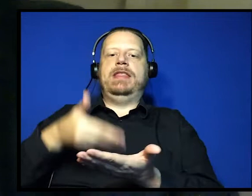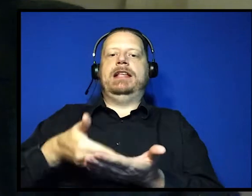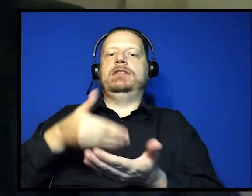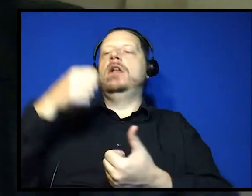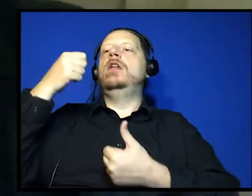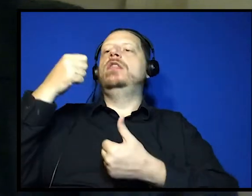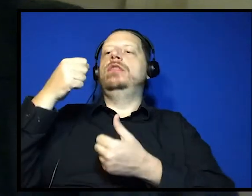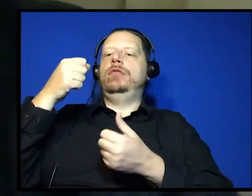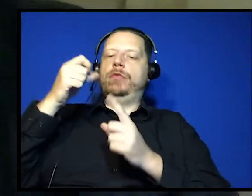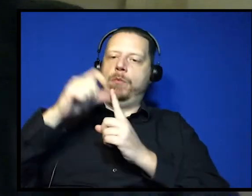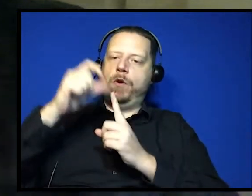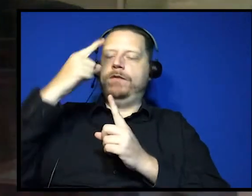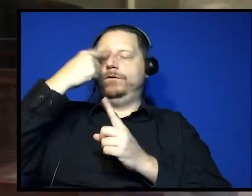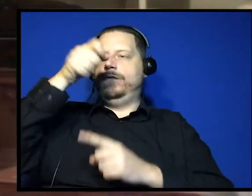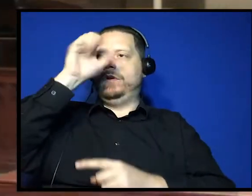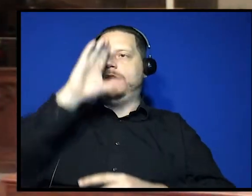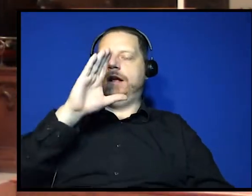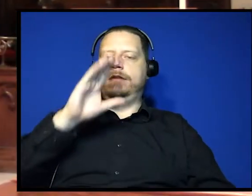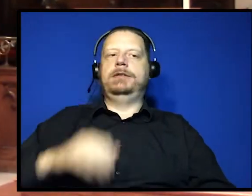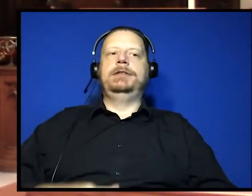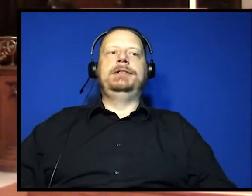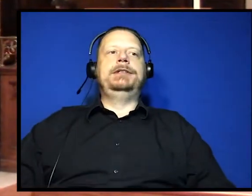The Word of God.